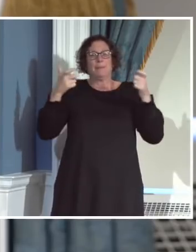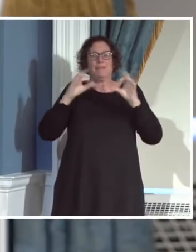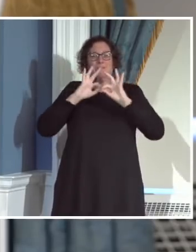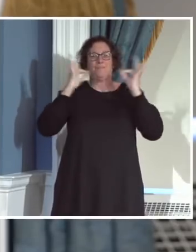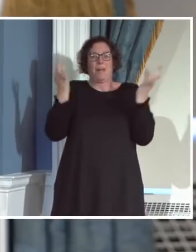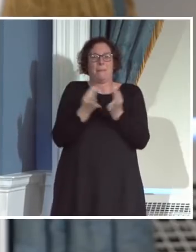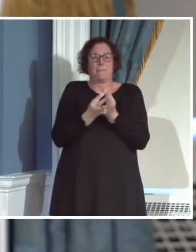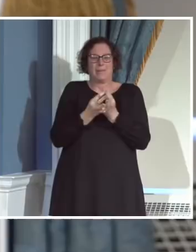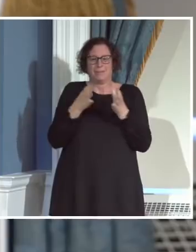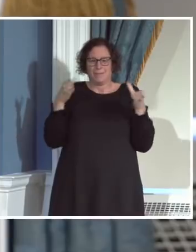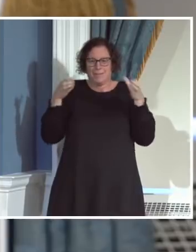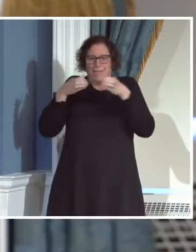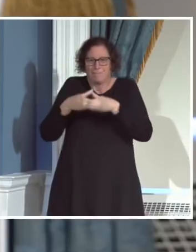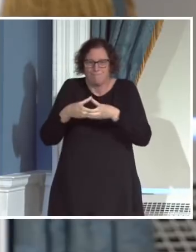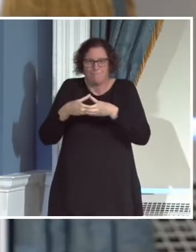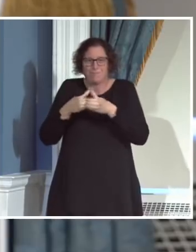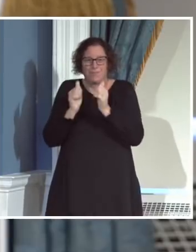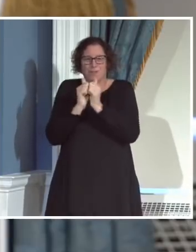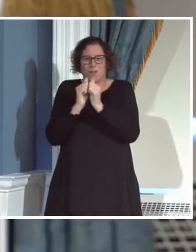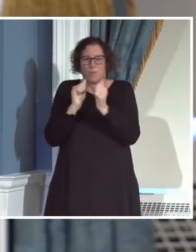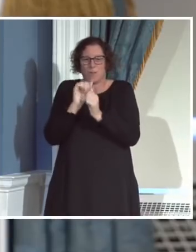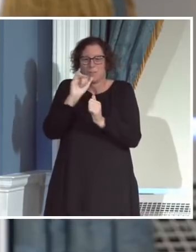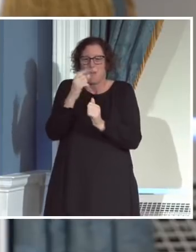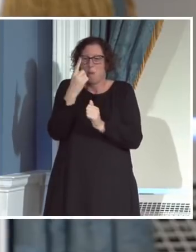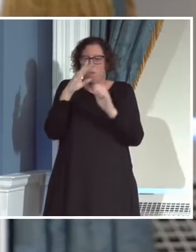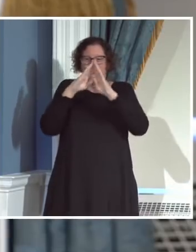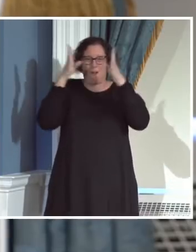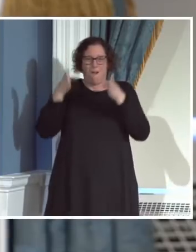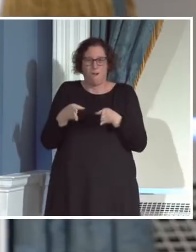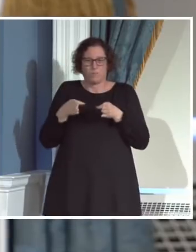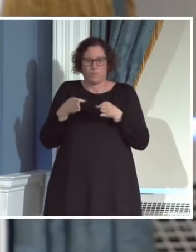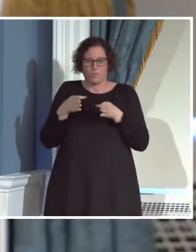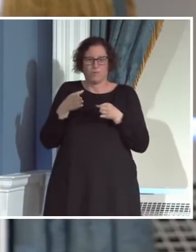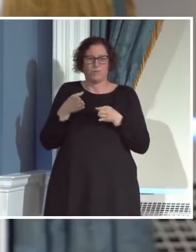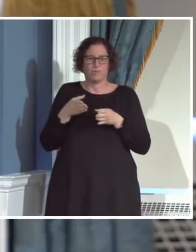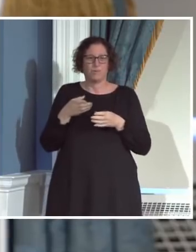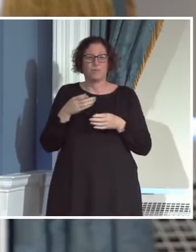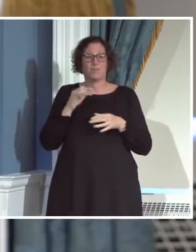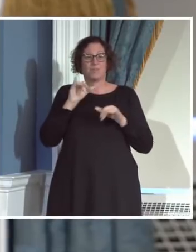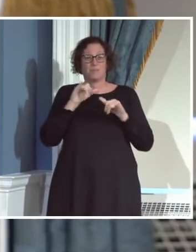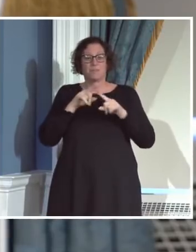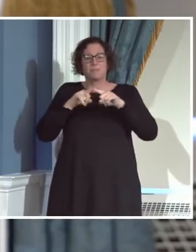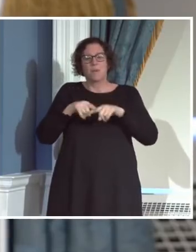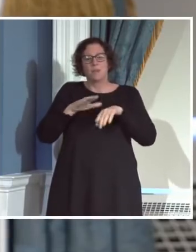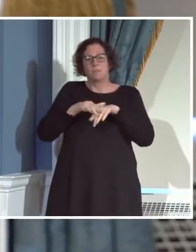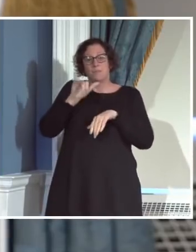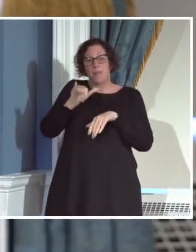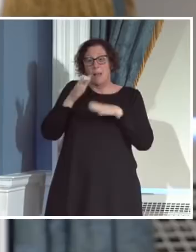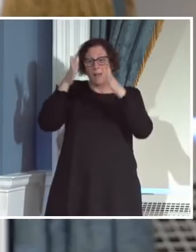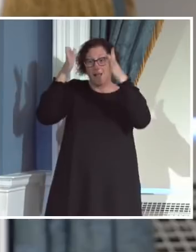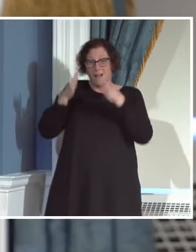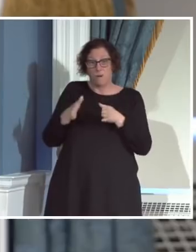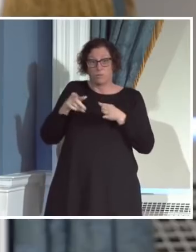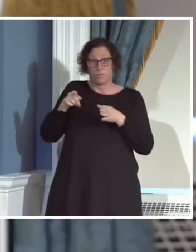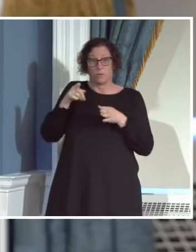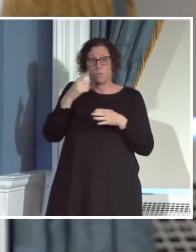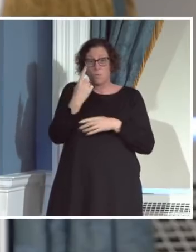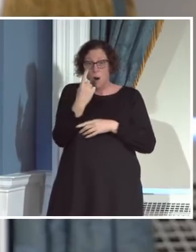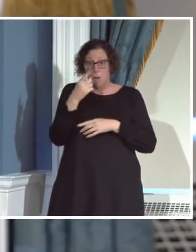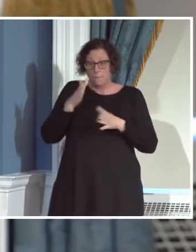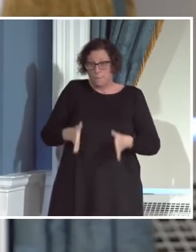may have multiple families living together in a very small apartment. And so it's easy